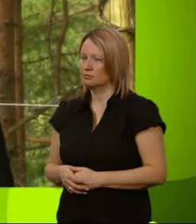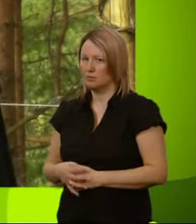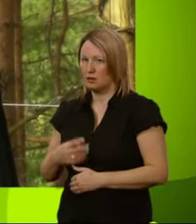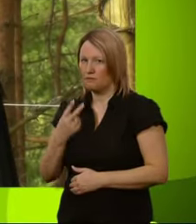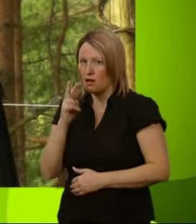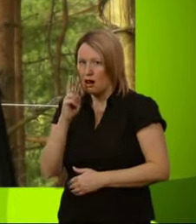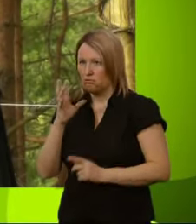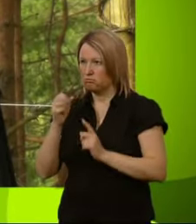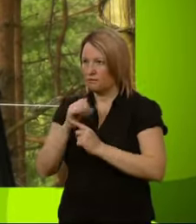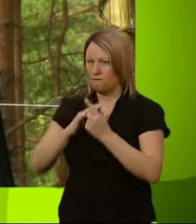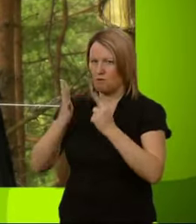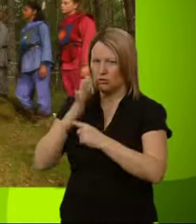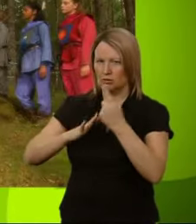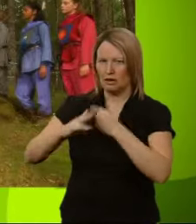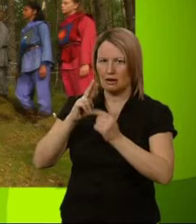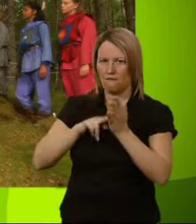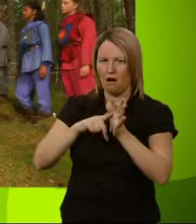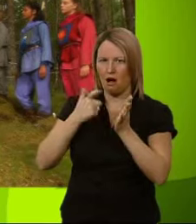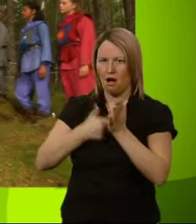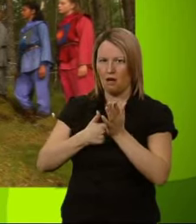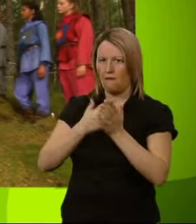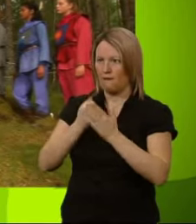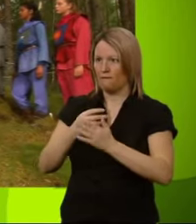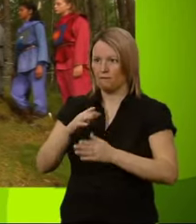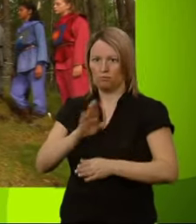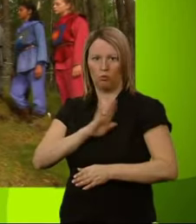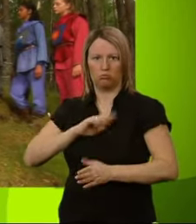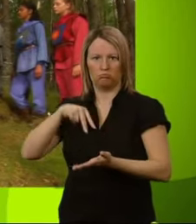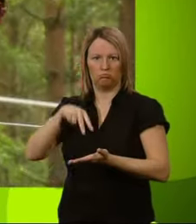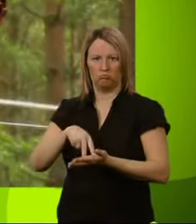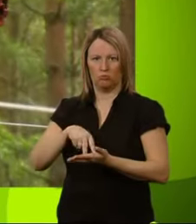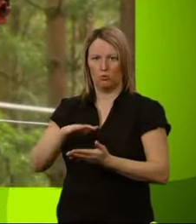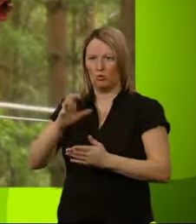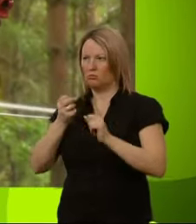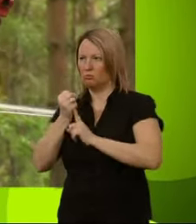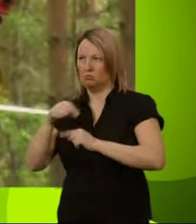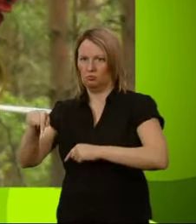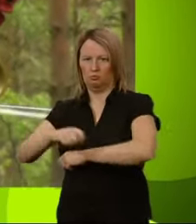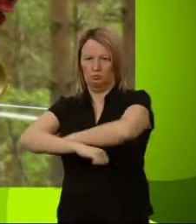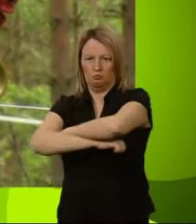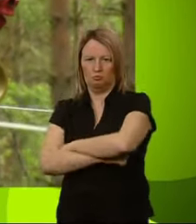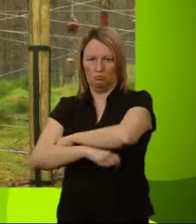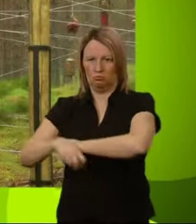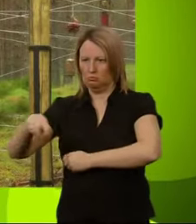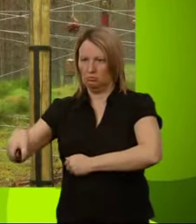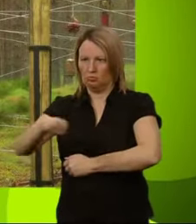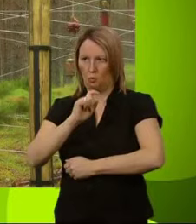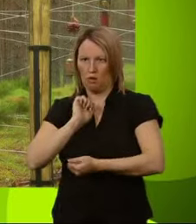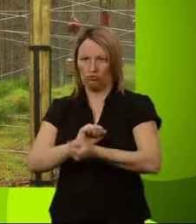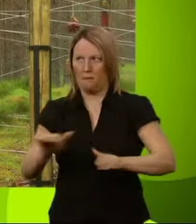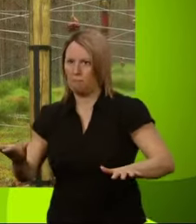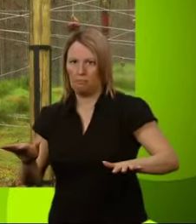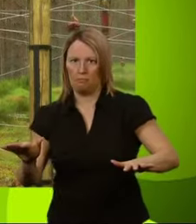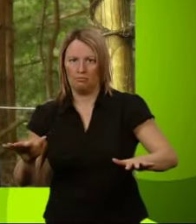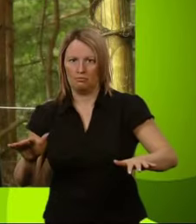Evil has consumed this forest, for Navar has dispatched his foot soldiers to encumber your quest with this